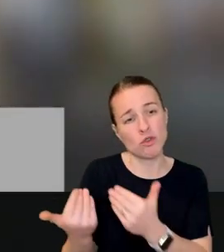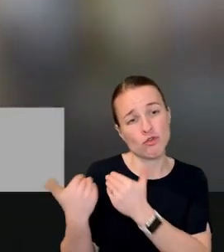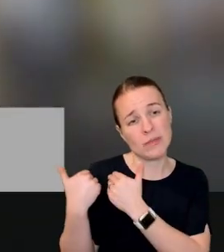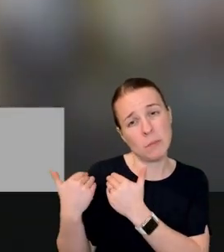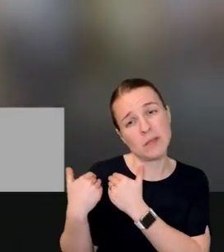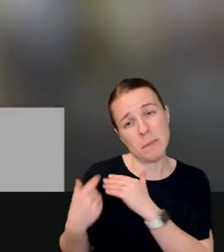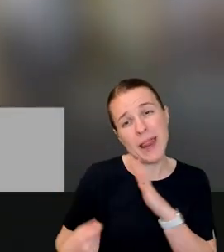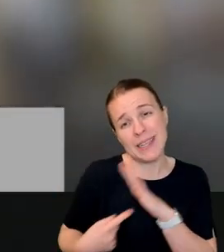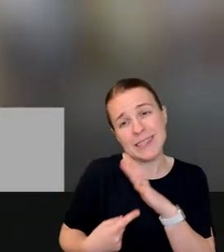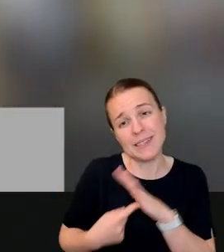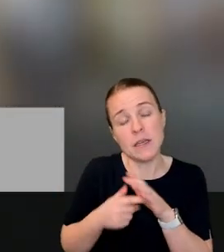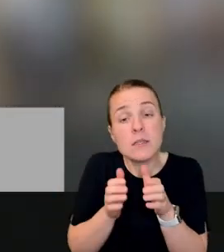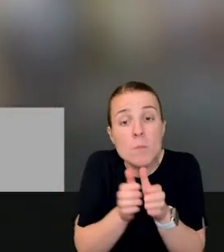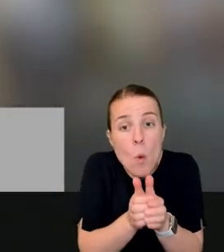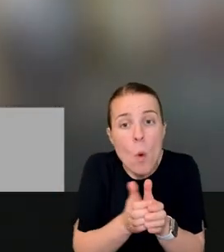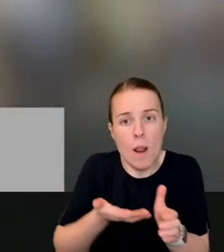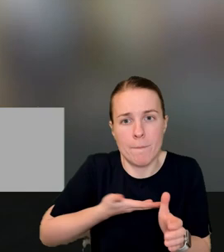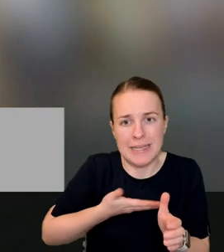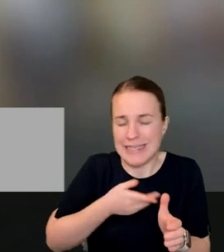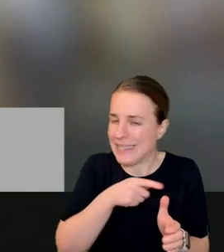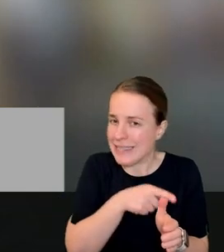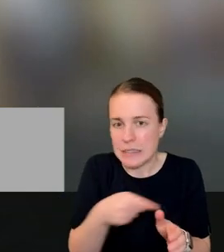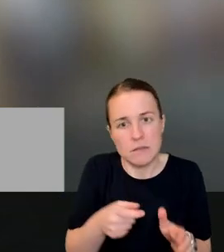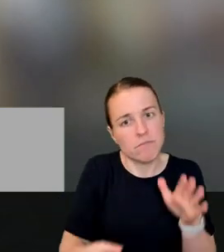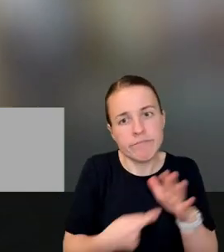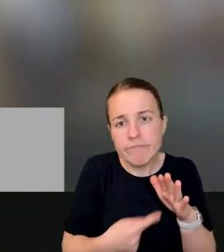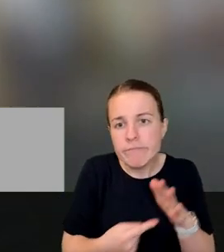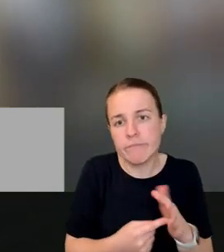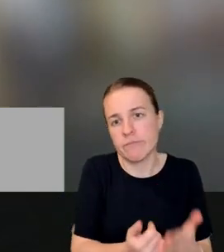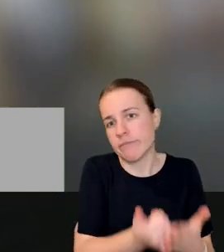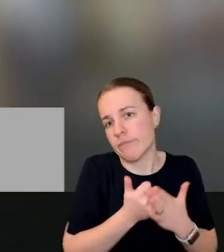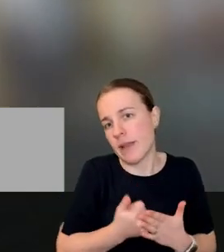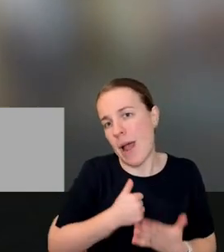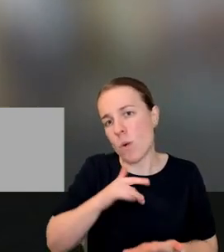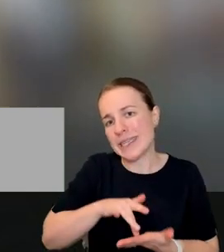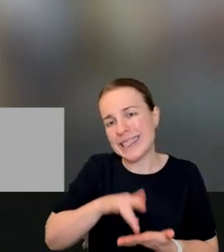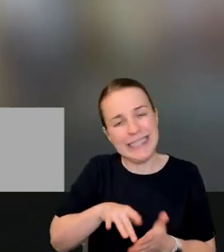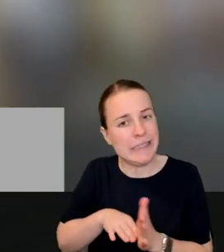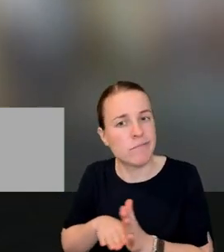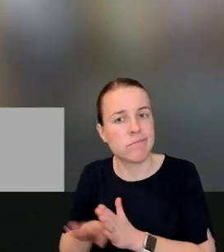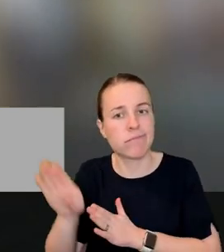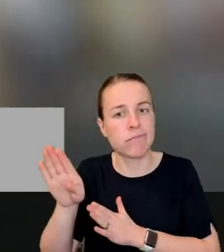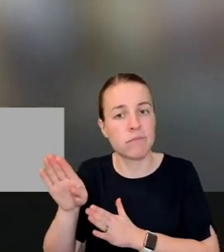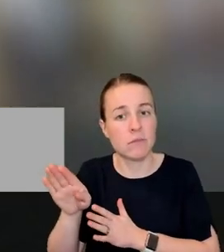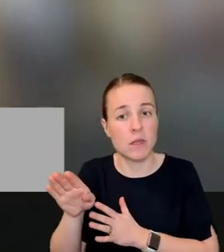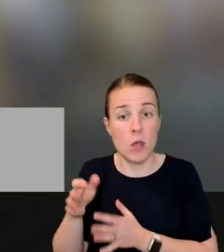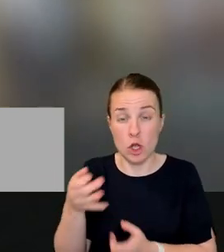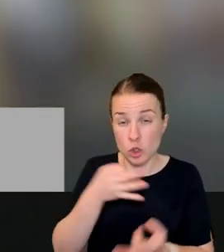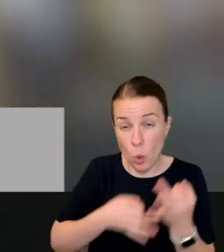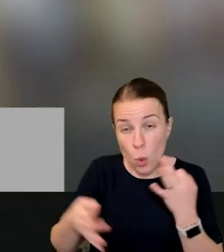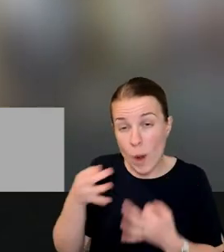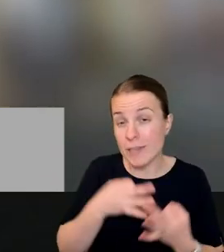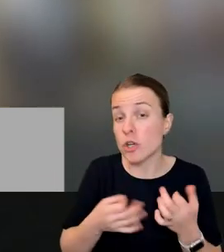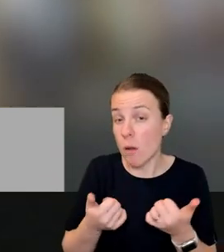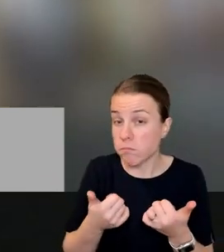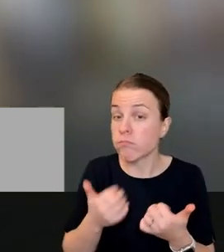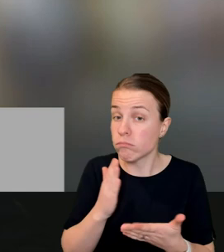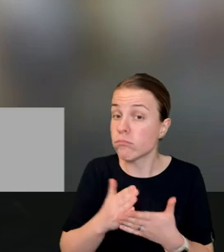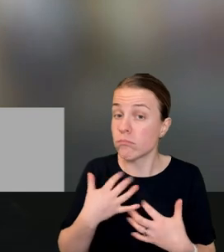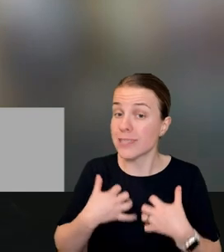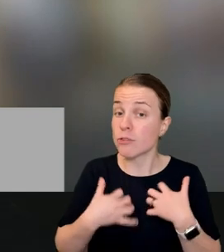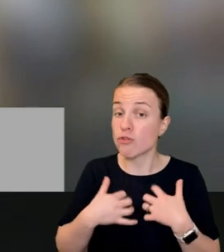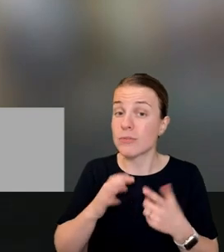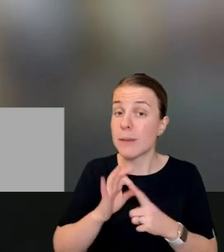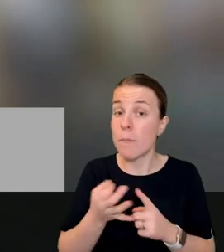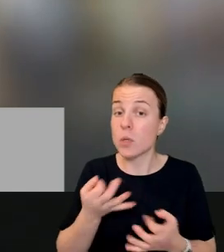the lifeblood of our city. The questioners came on here asking some really interesting points about what can they do